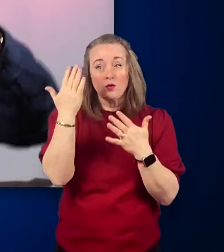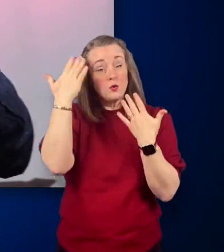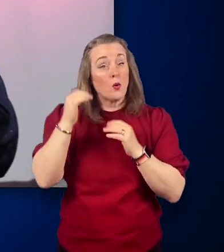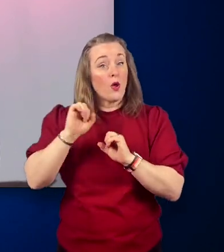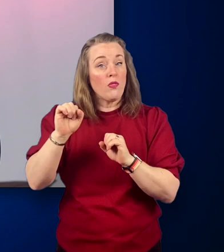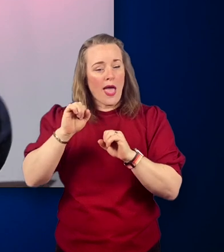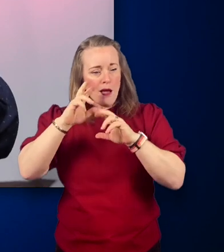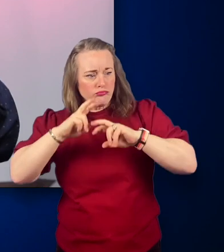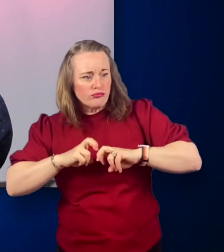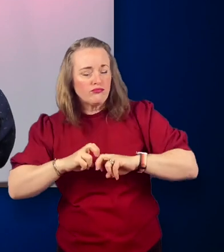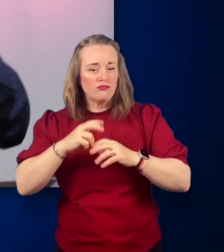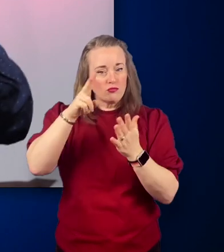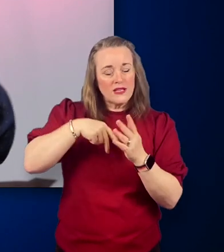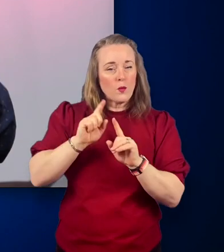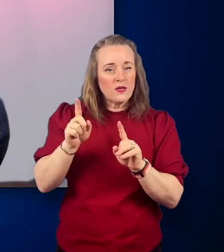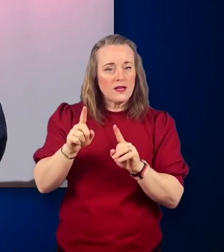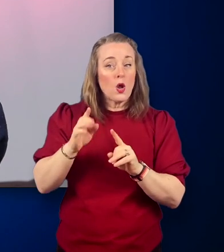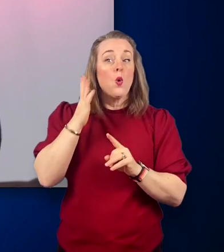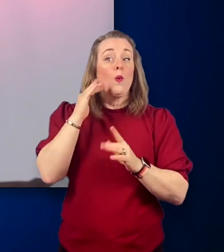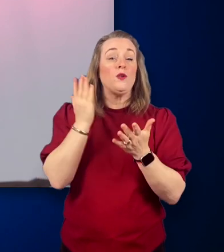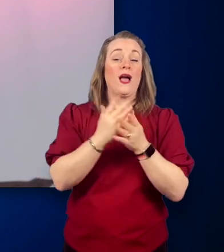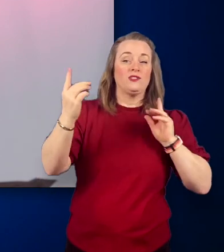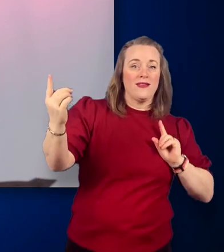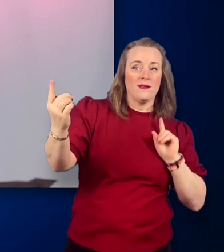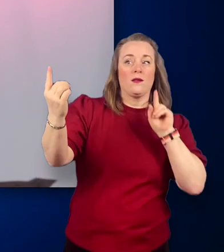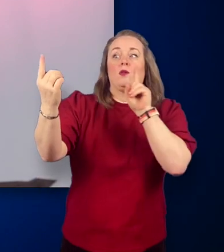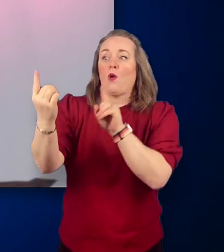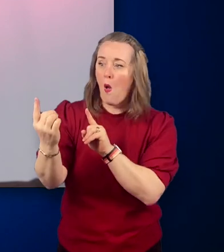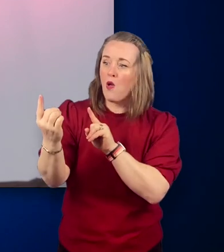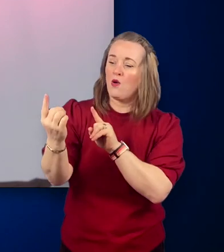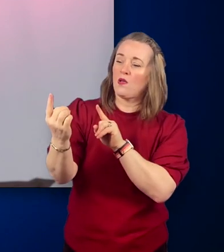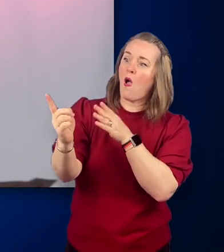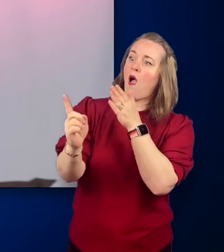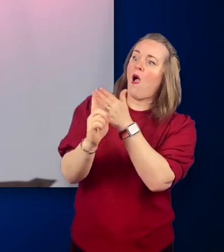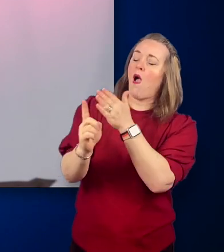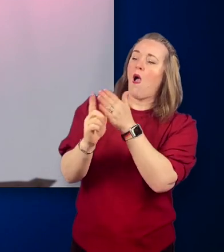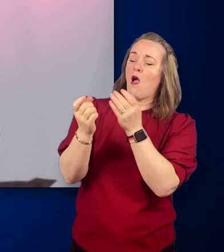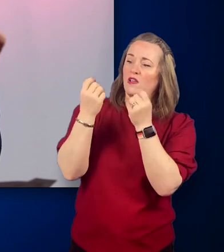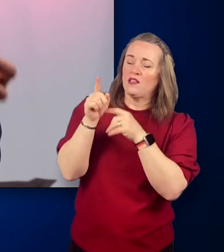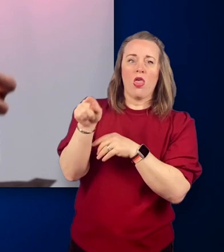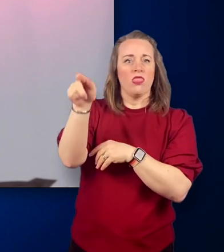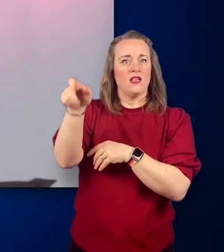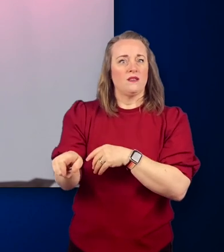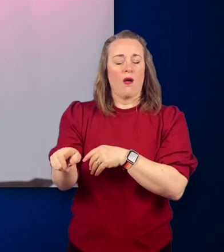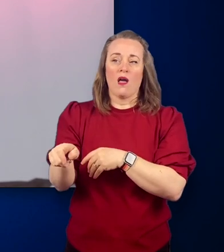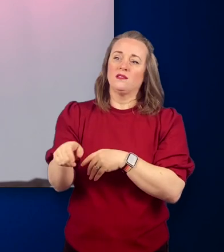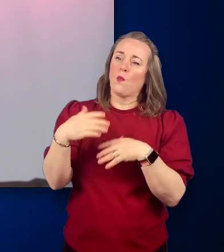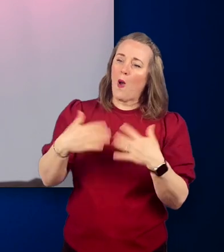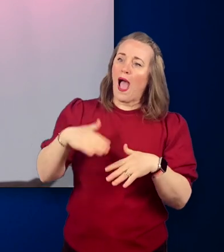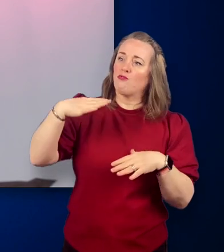But until you go, and then as you go, you discover things and you think, this person is ripe